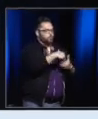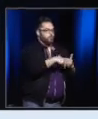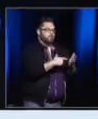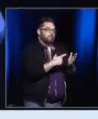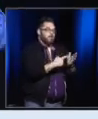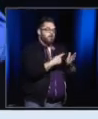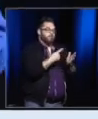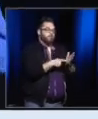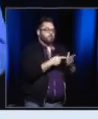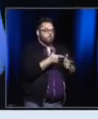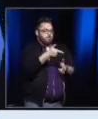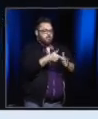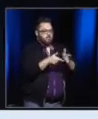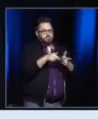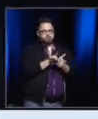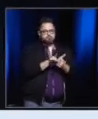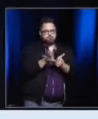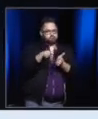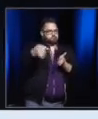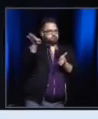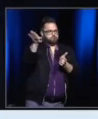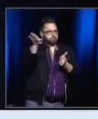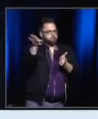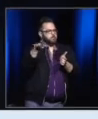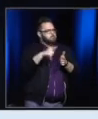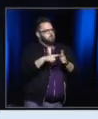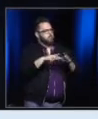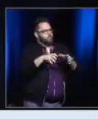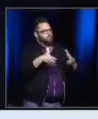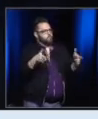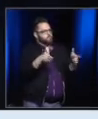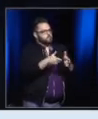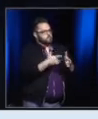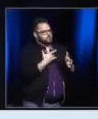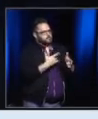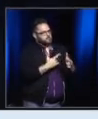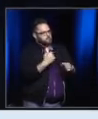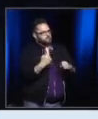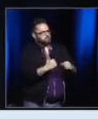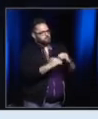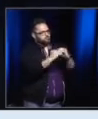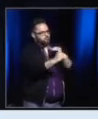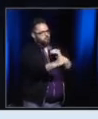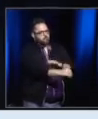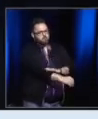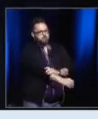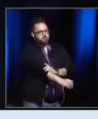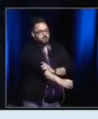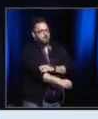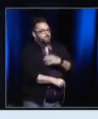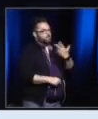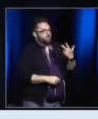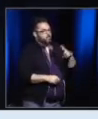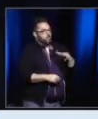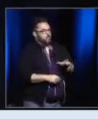out, and those are fascinating cases, but these are really stable groups. Here you see a pair with a trio,